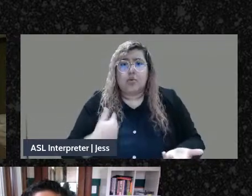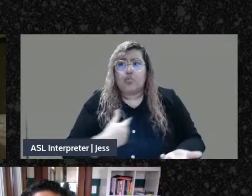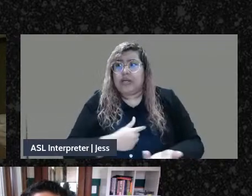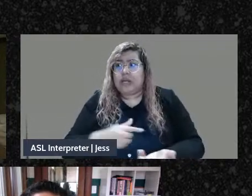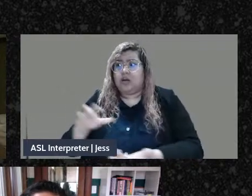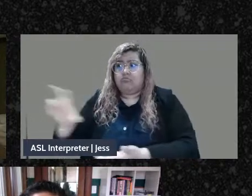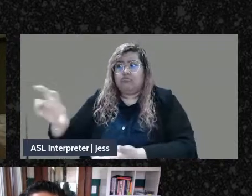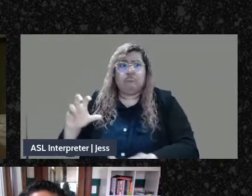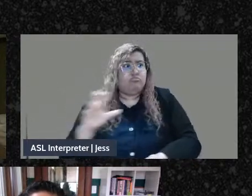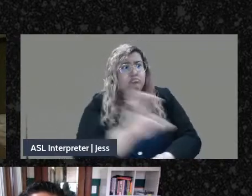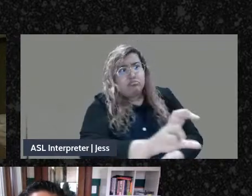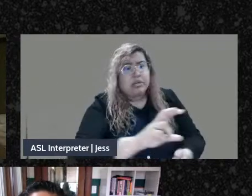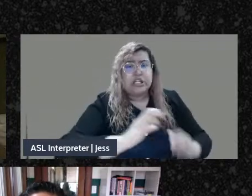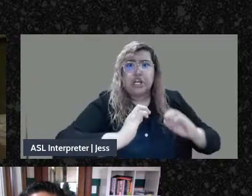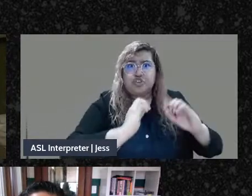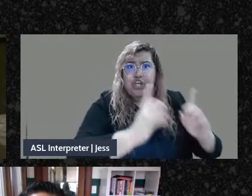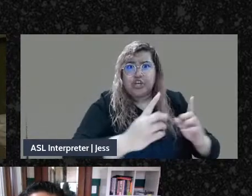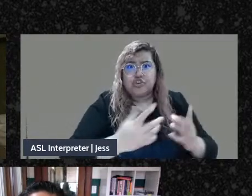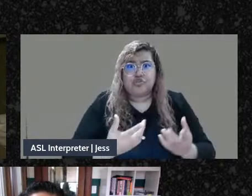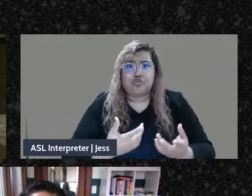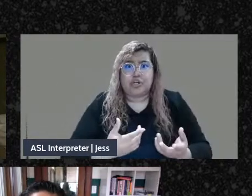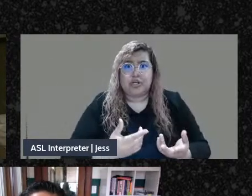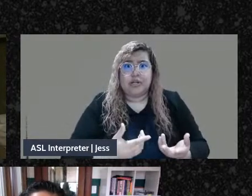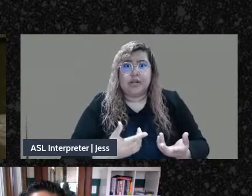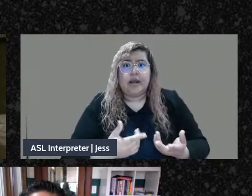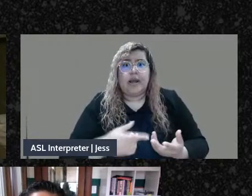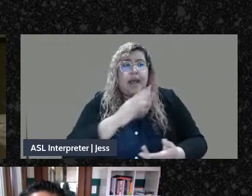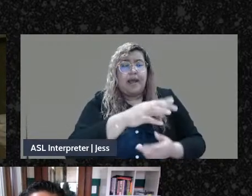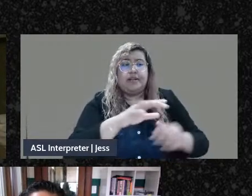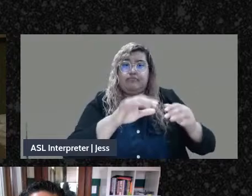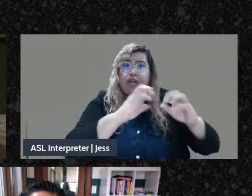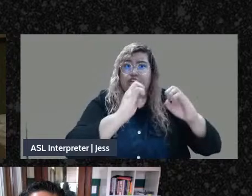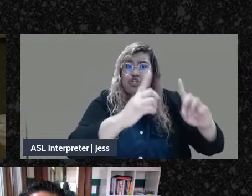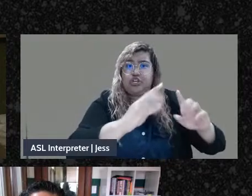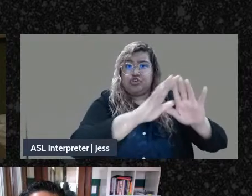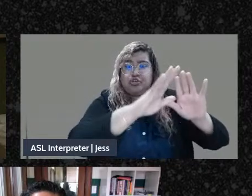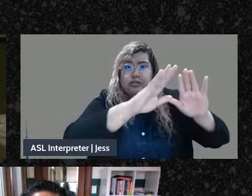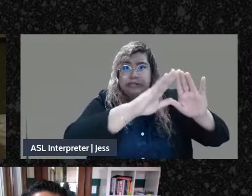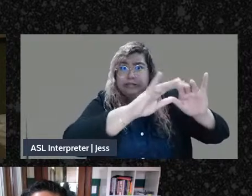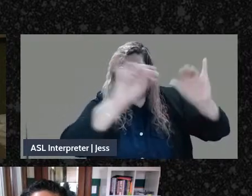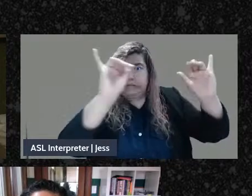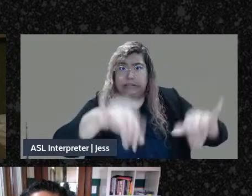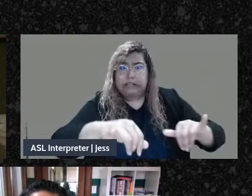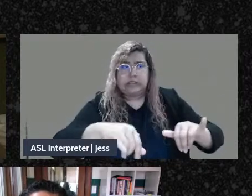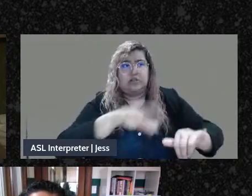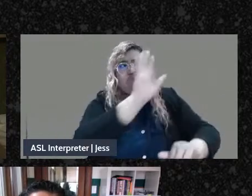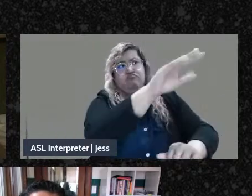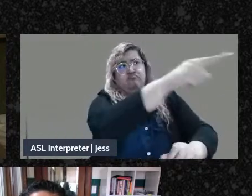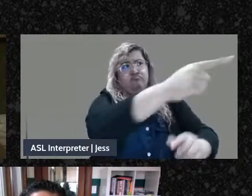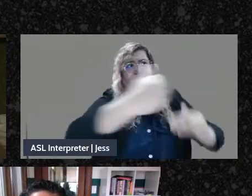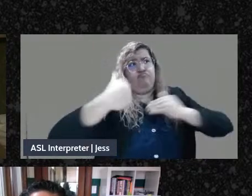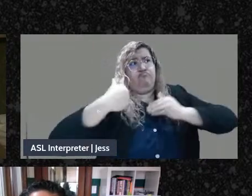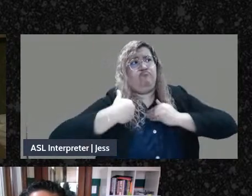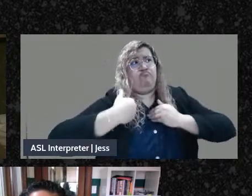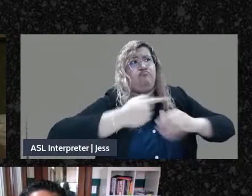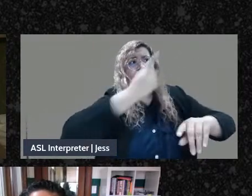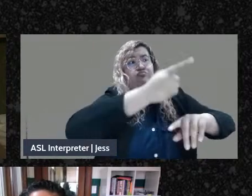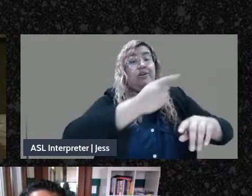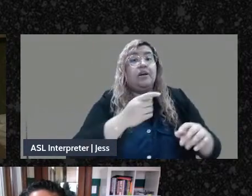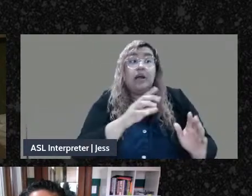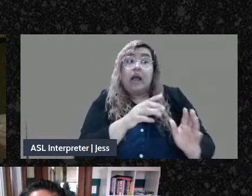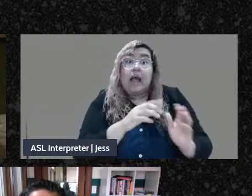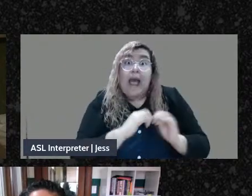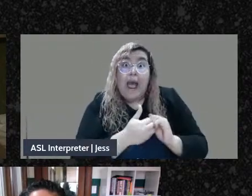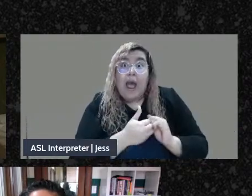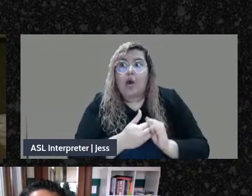into education and hold the education system accountable if we take the money away from cops, courts, and